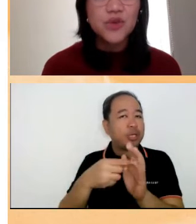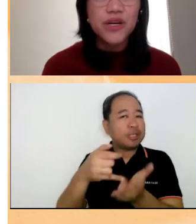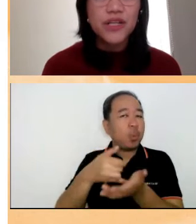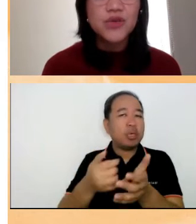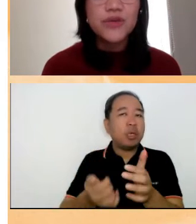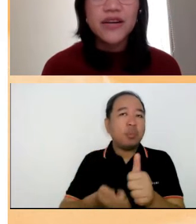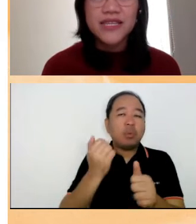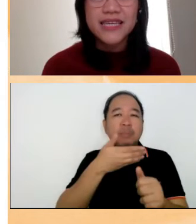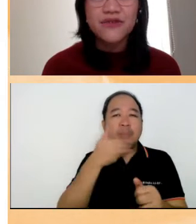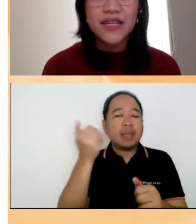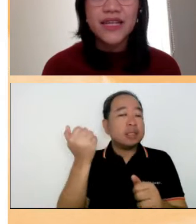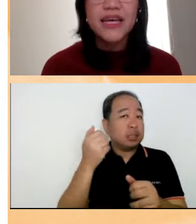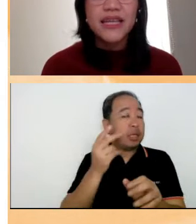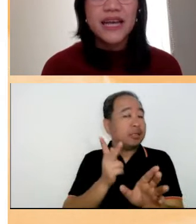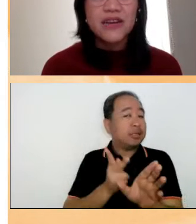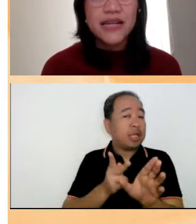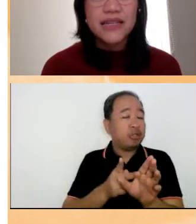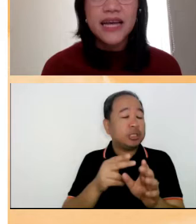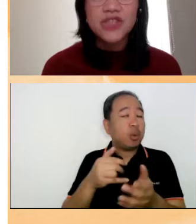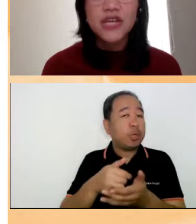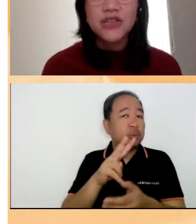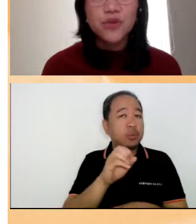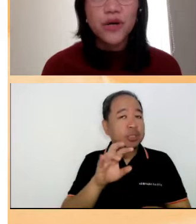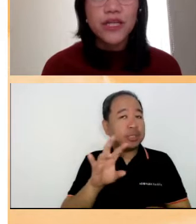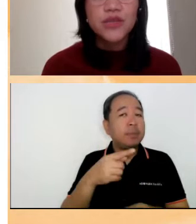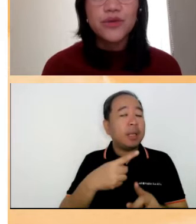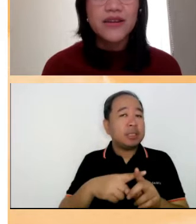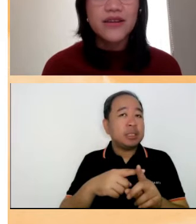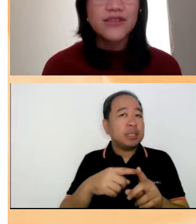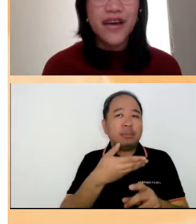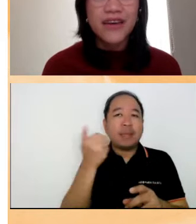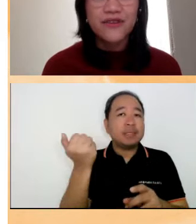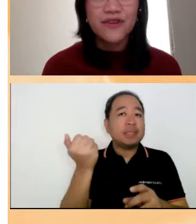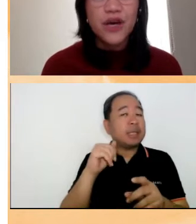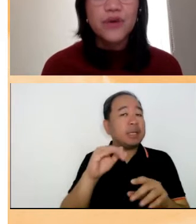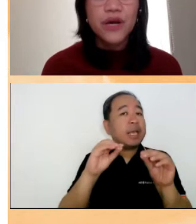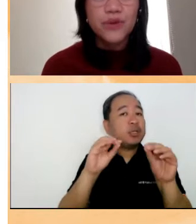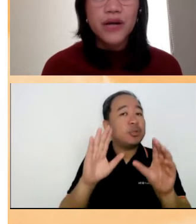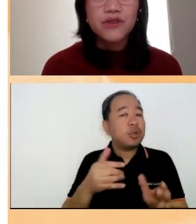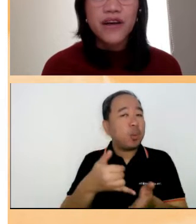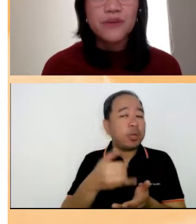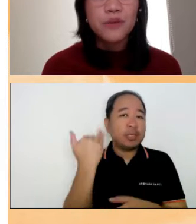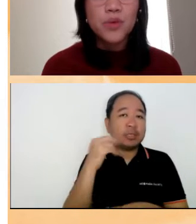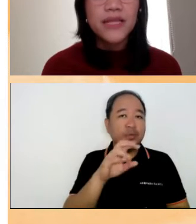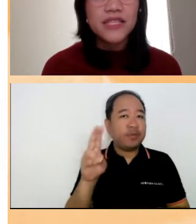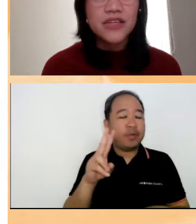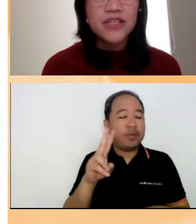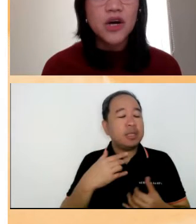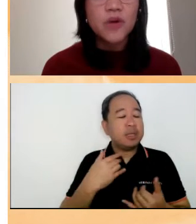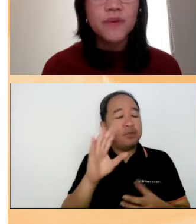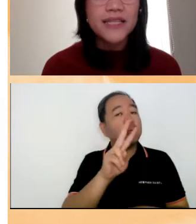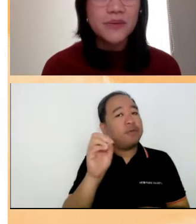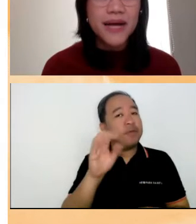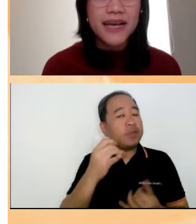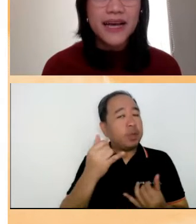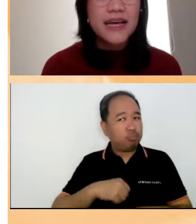Psychiatrist Award in 2007, and the Outstanding Educator Award in 2005. We are proud to have him open this year's Ako